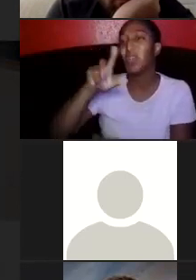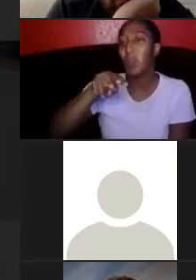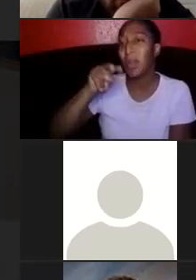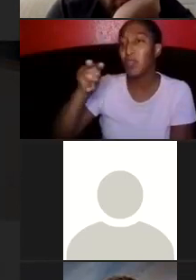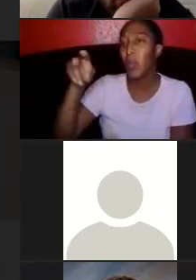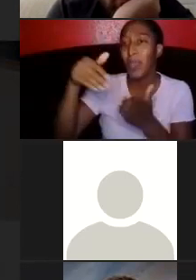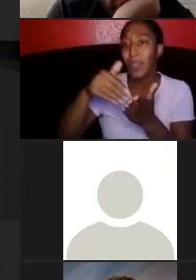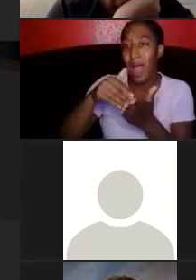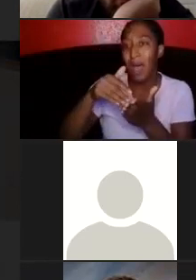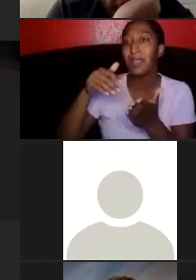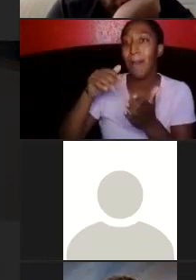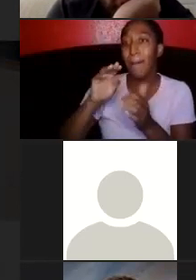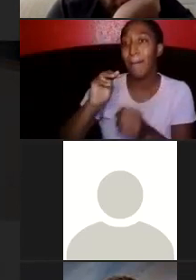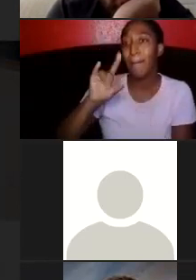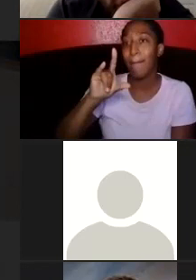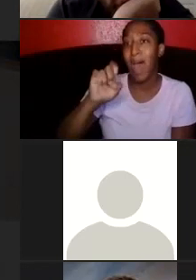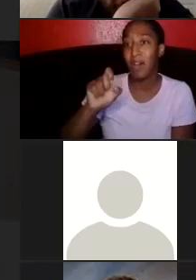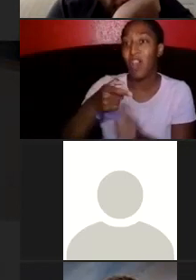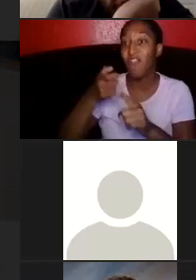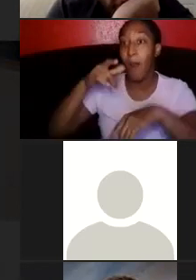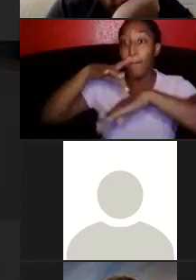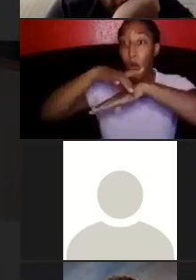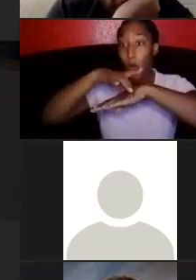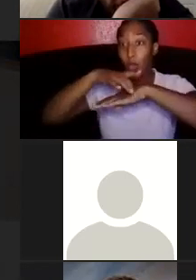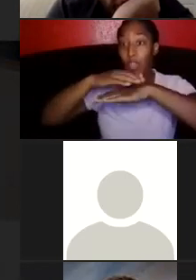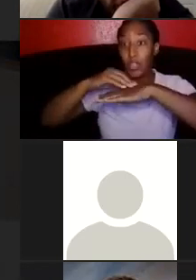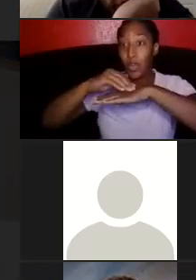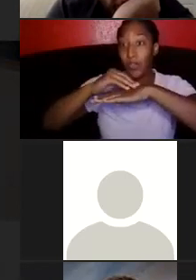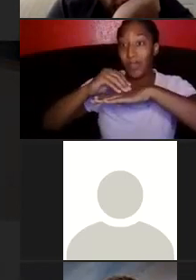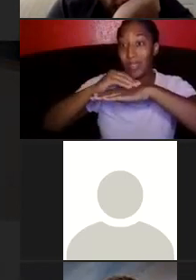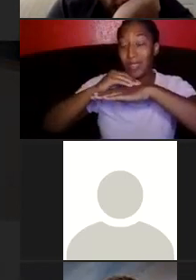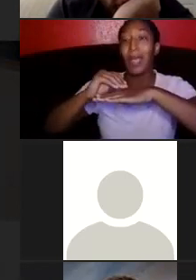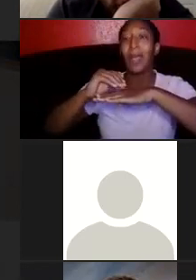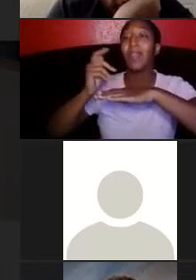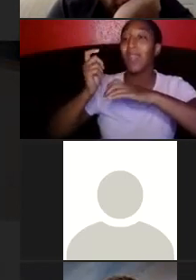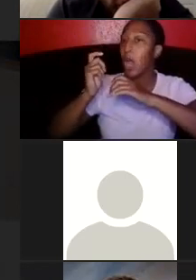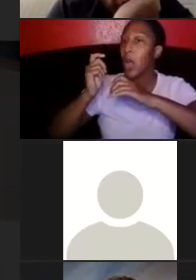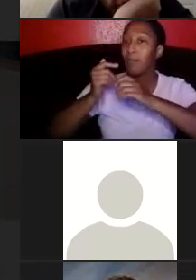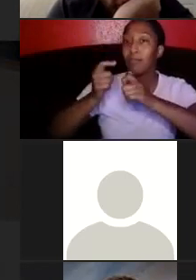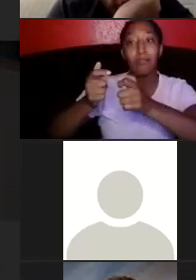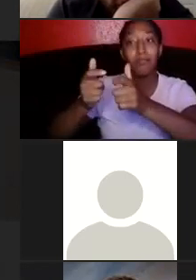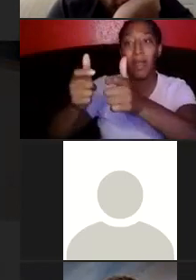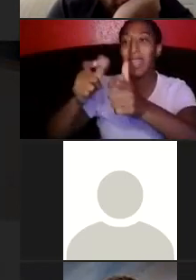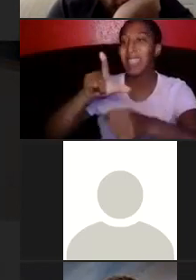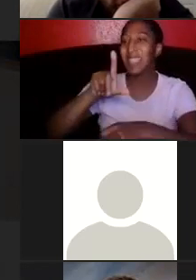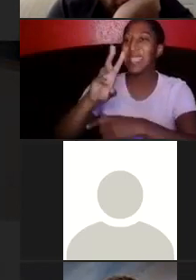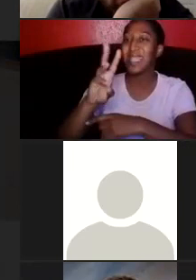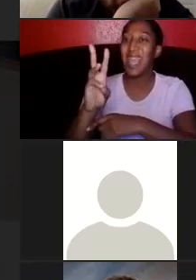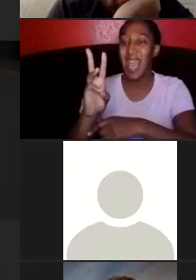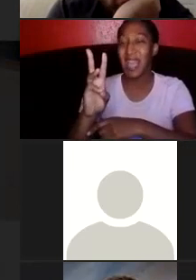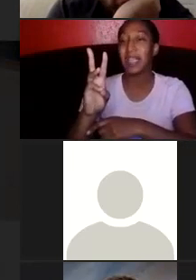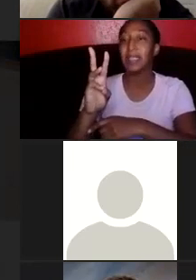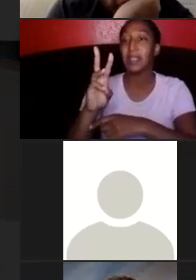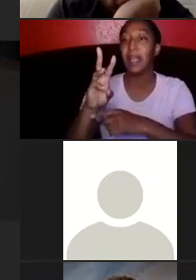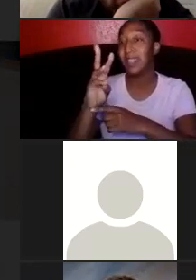surface, right? And they're going at about 6,800 miles per hour. Notice that has nothing to do with the mass